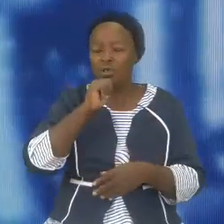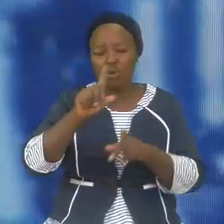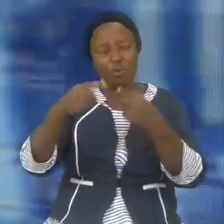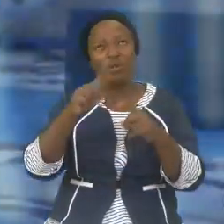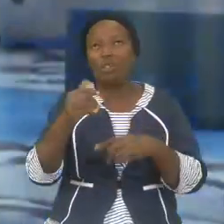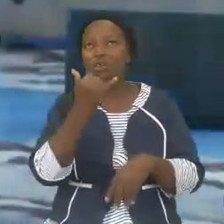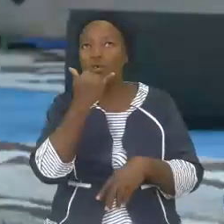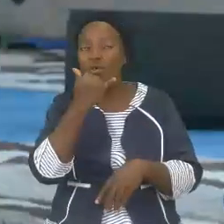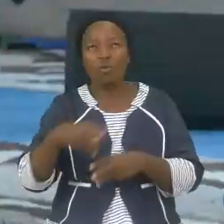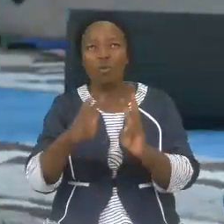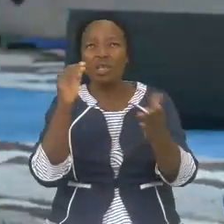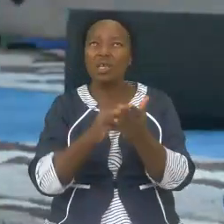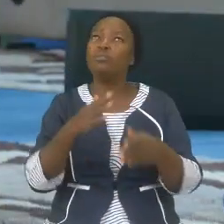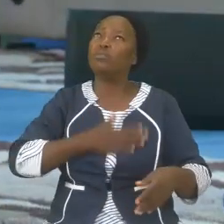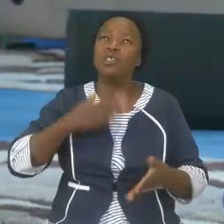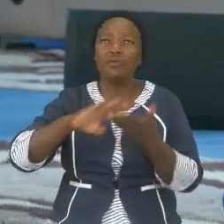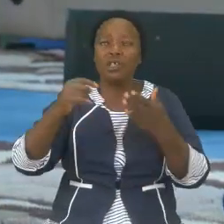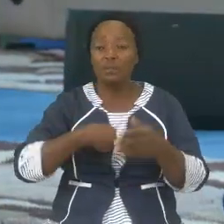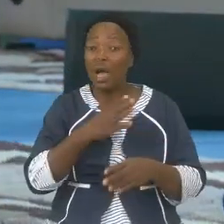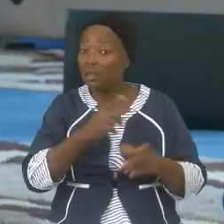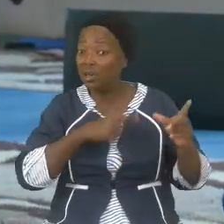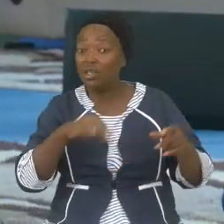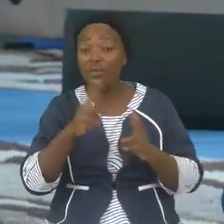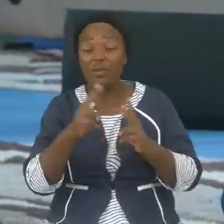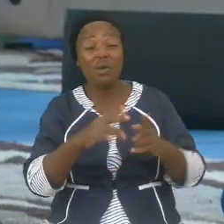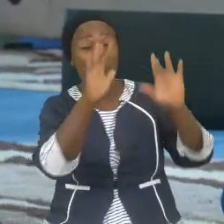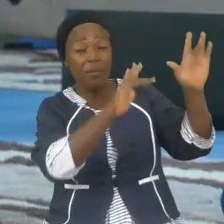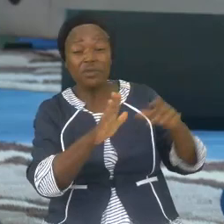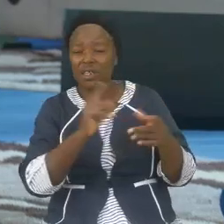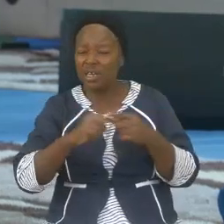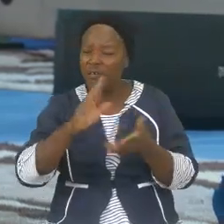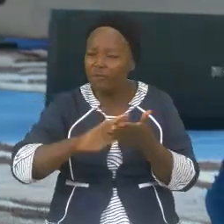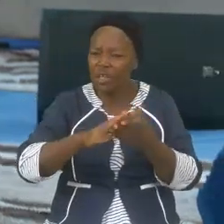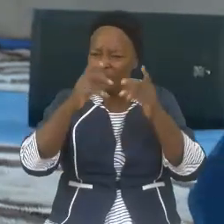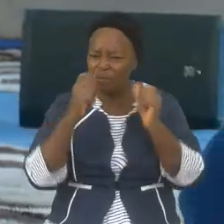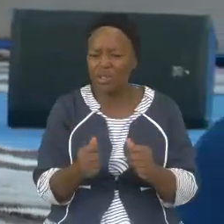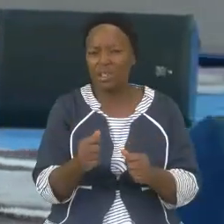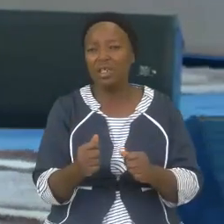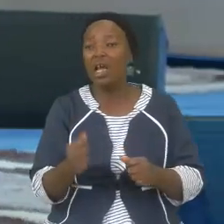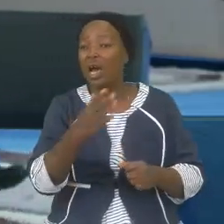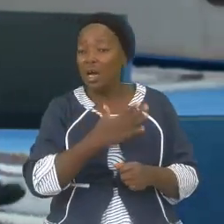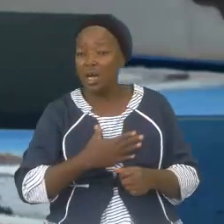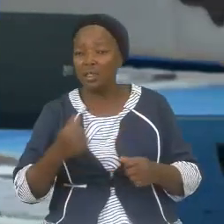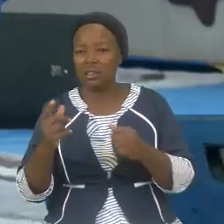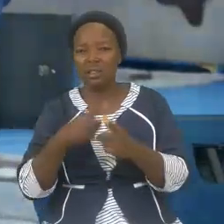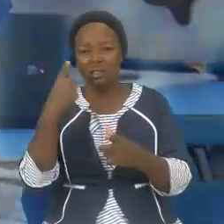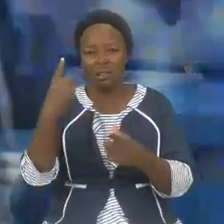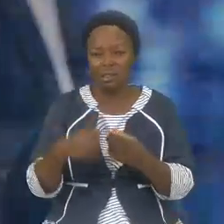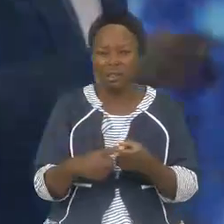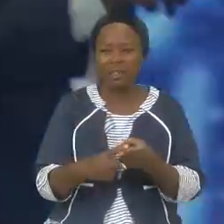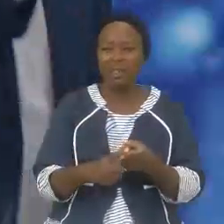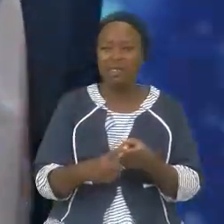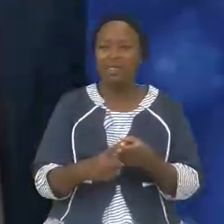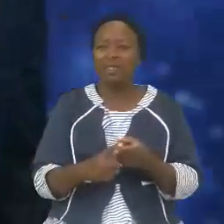direction. Forgive me. And God is so merciful, he forgives immediately. And then he